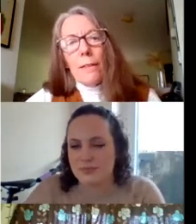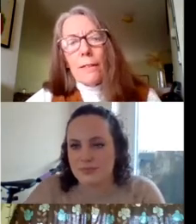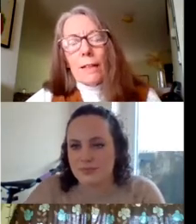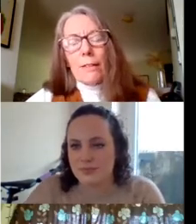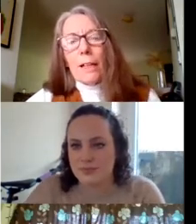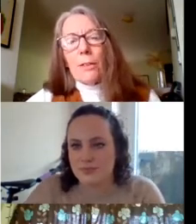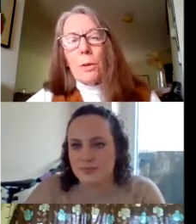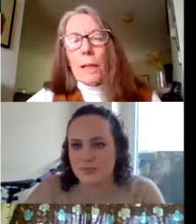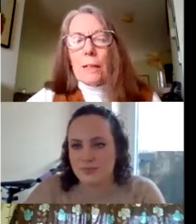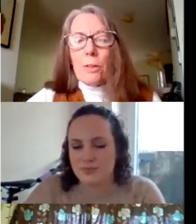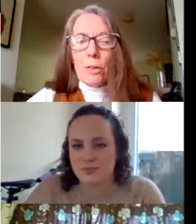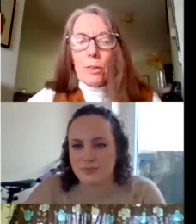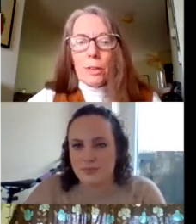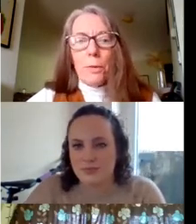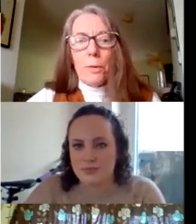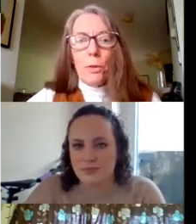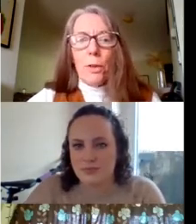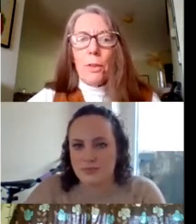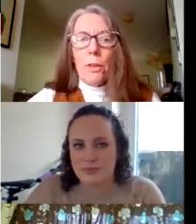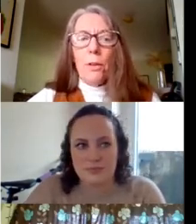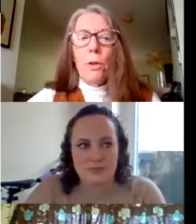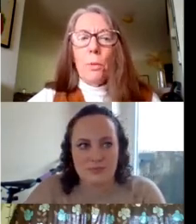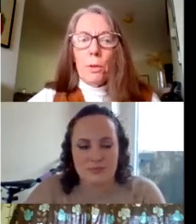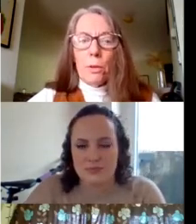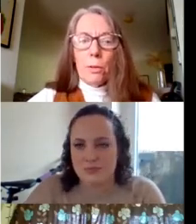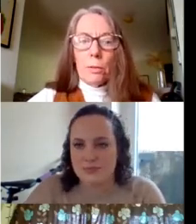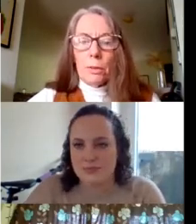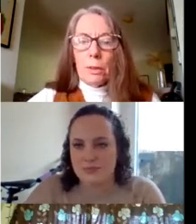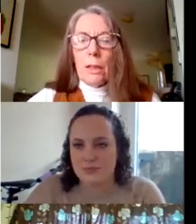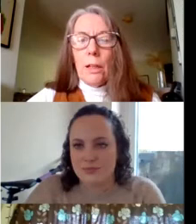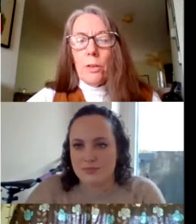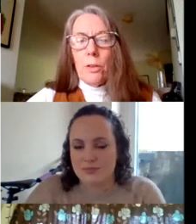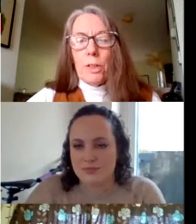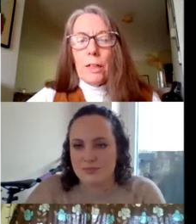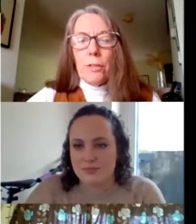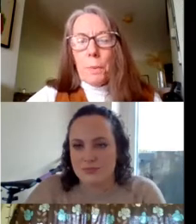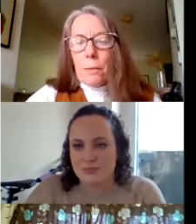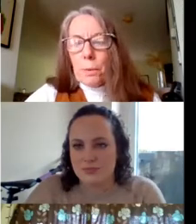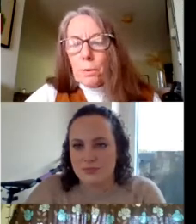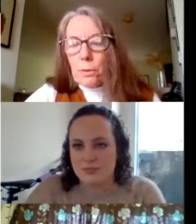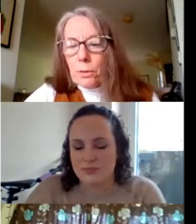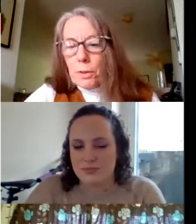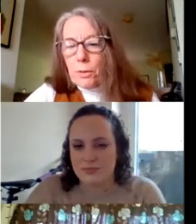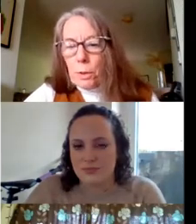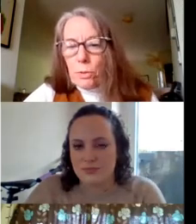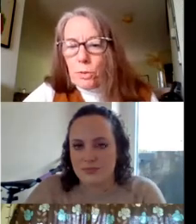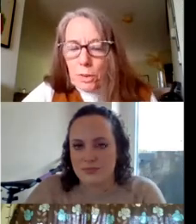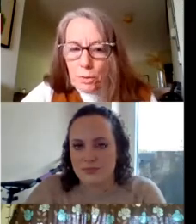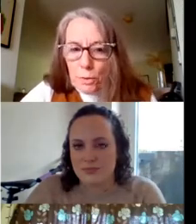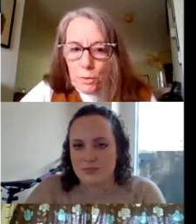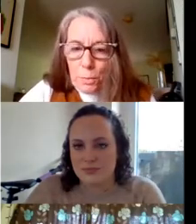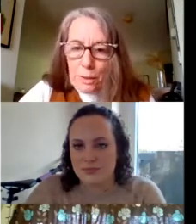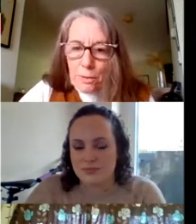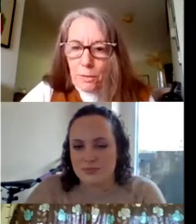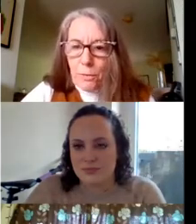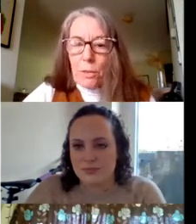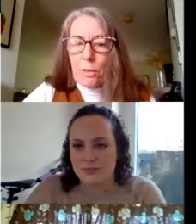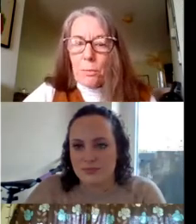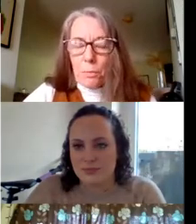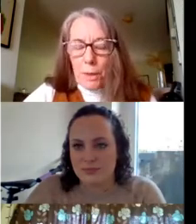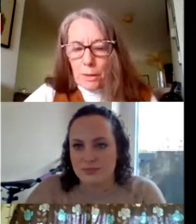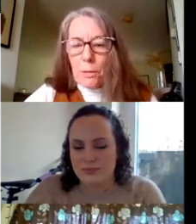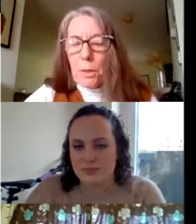think this slide's quite interesting if we look at the quotes, because these are people's responses who've come into